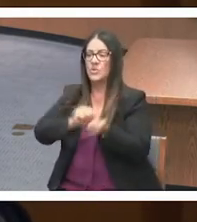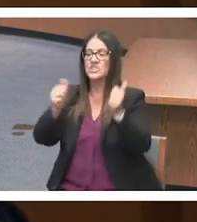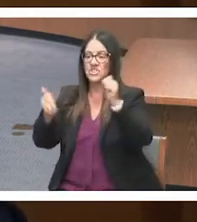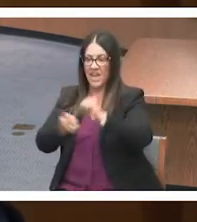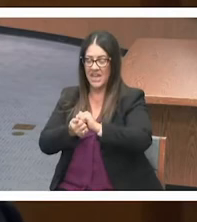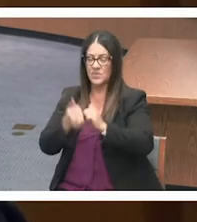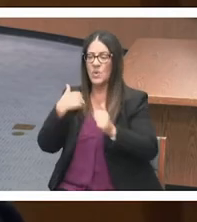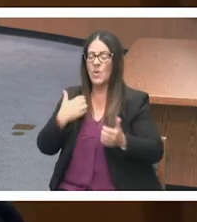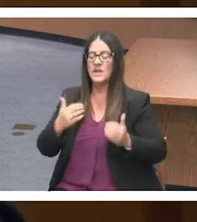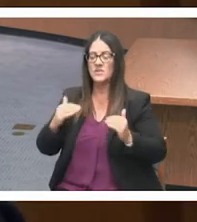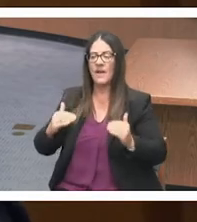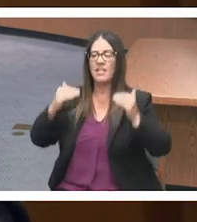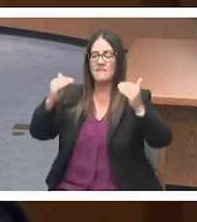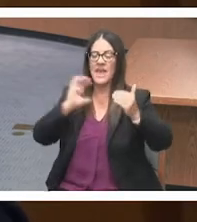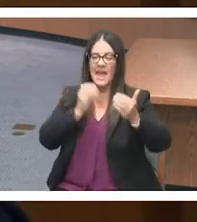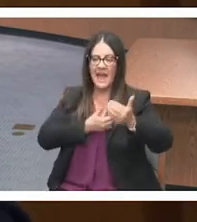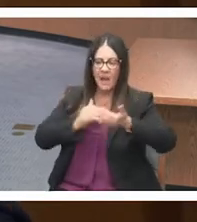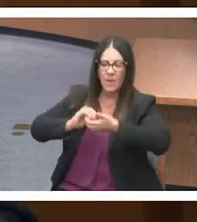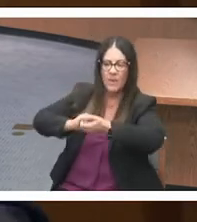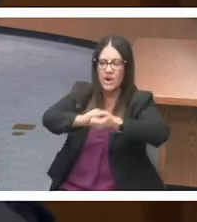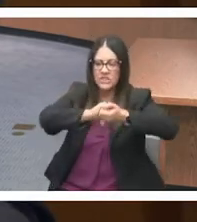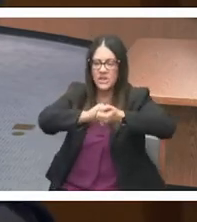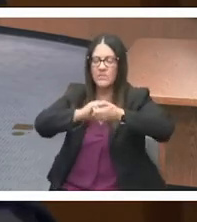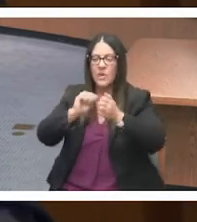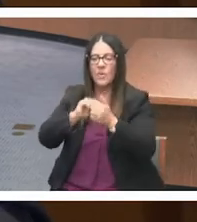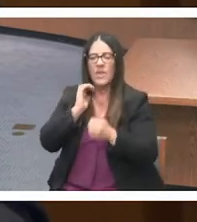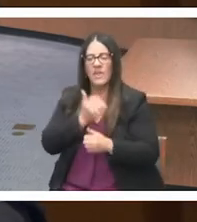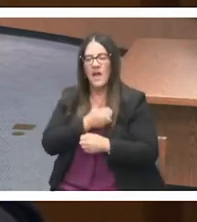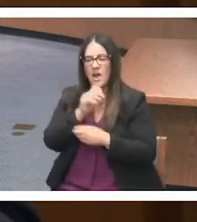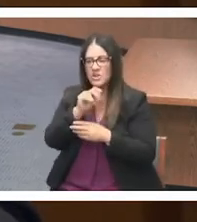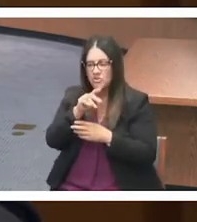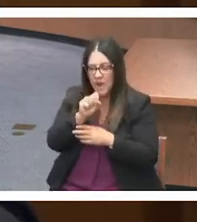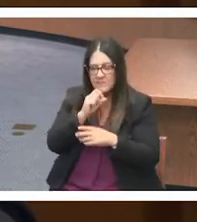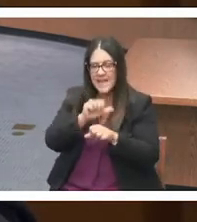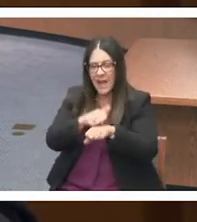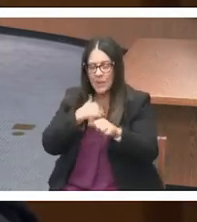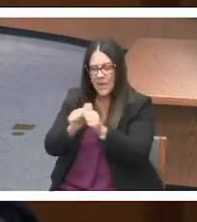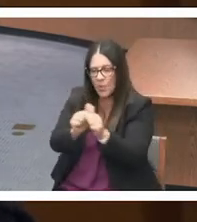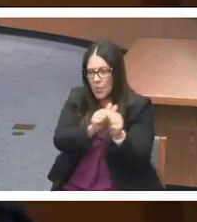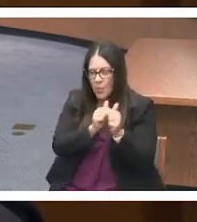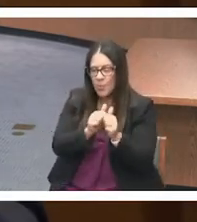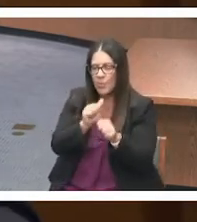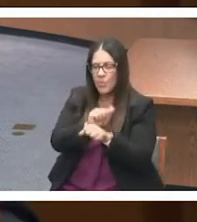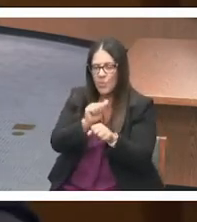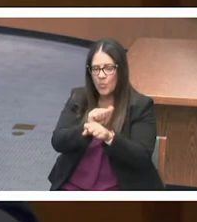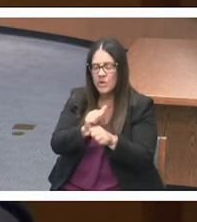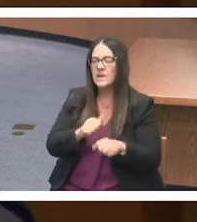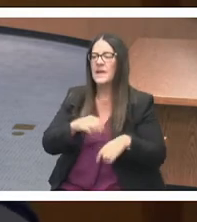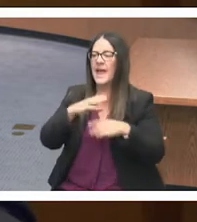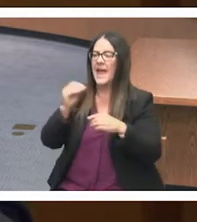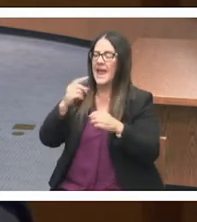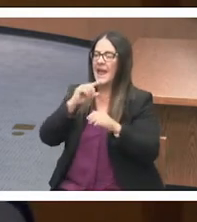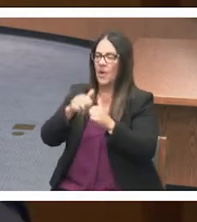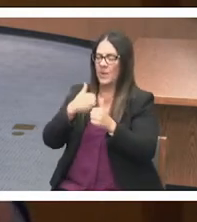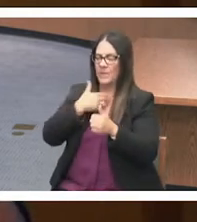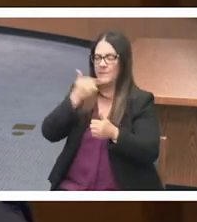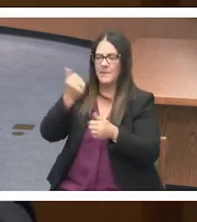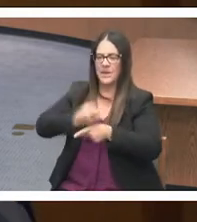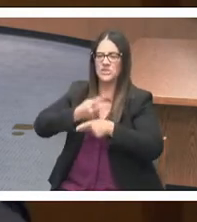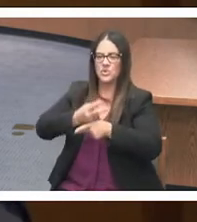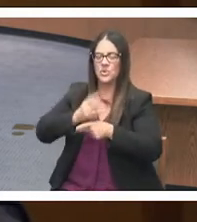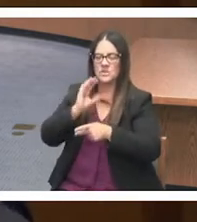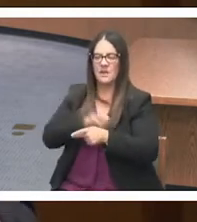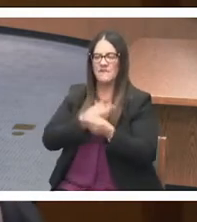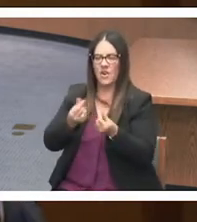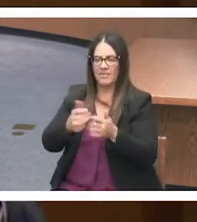elevate our partnership with tribes to really understand how we can work together to steward our resources and, frankly, learn from the practices that